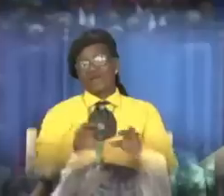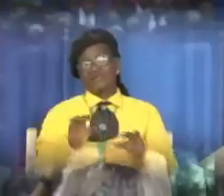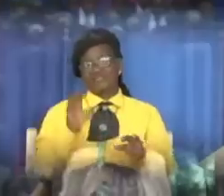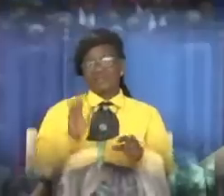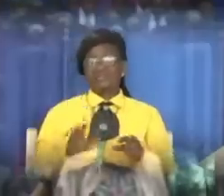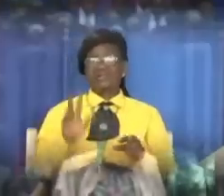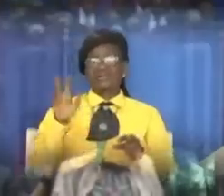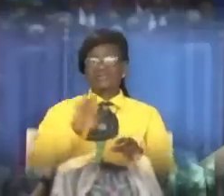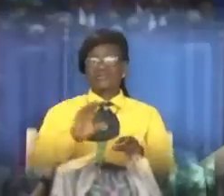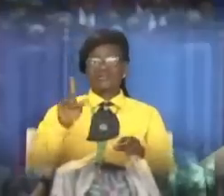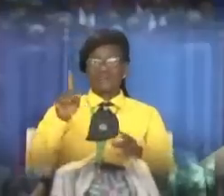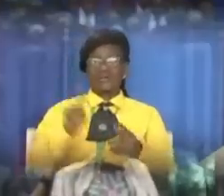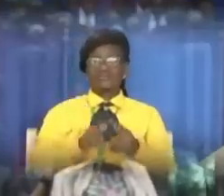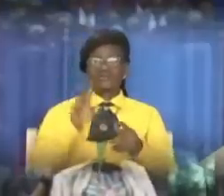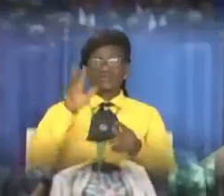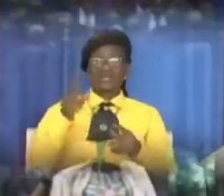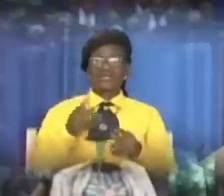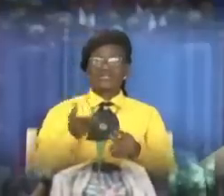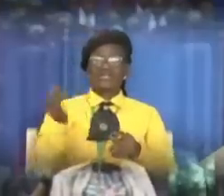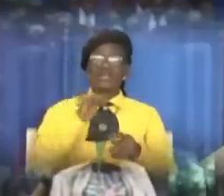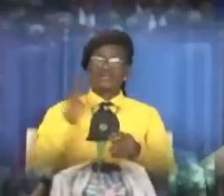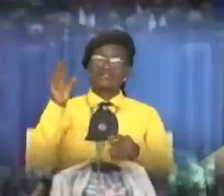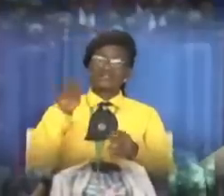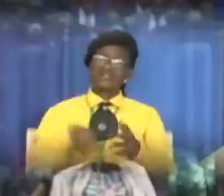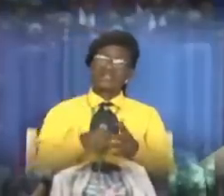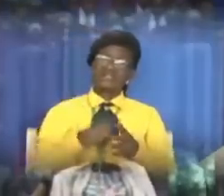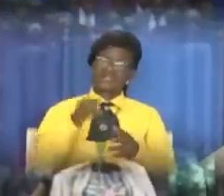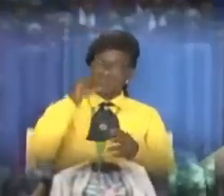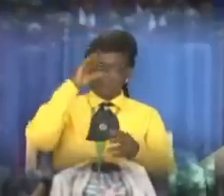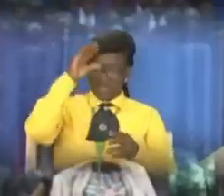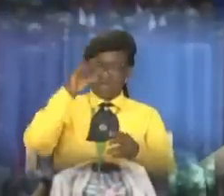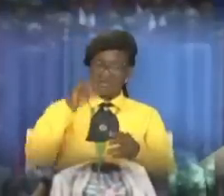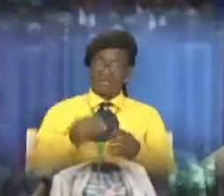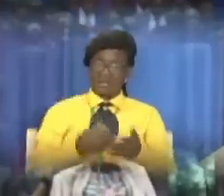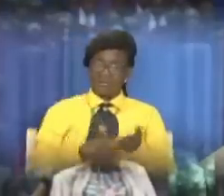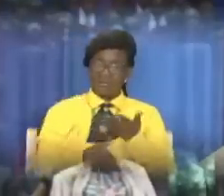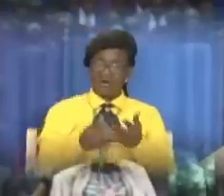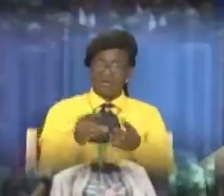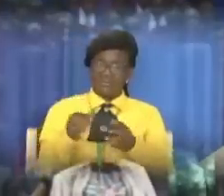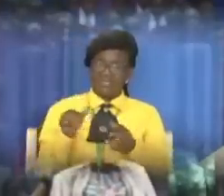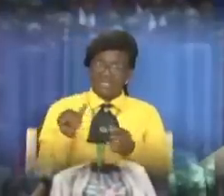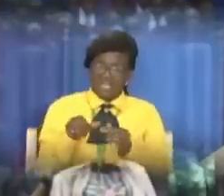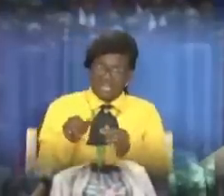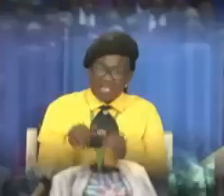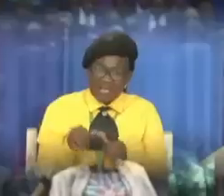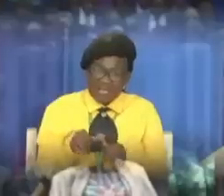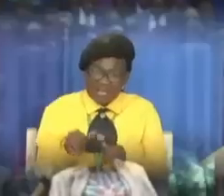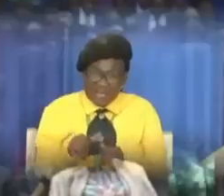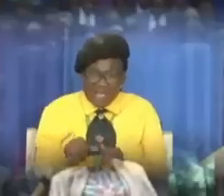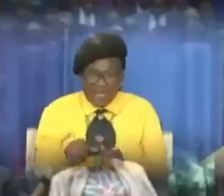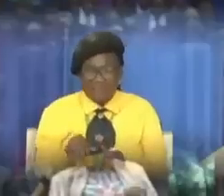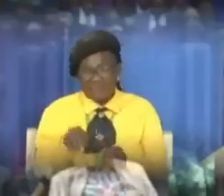this man who was born lame, sitting by the beautiful gate,